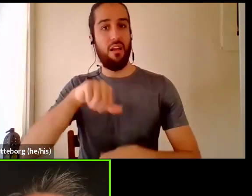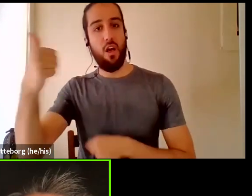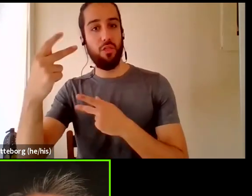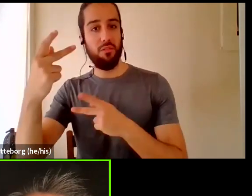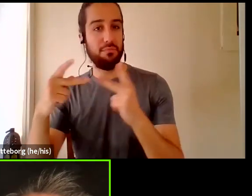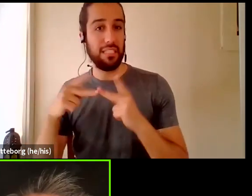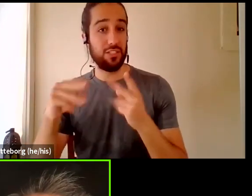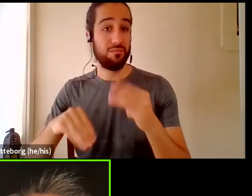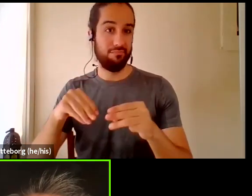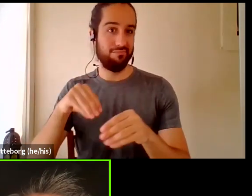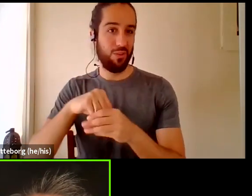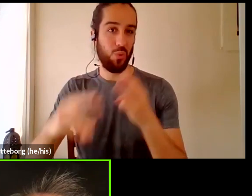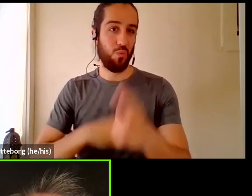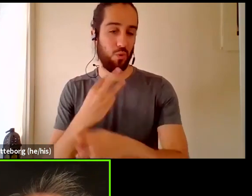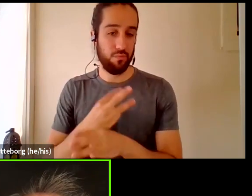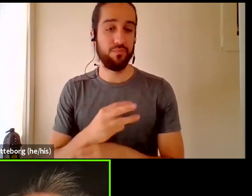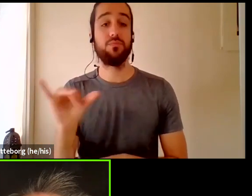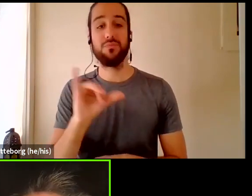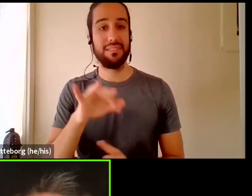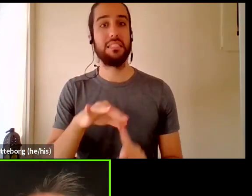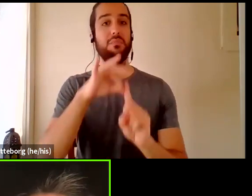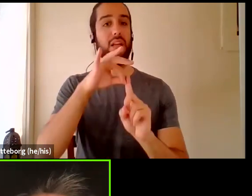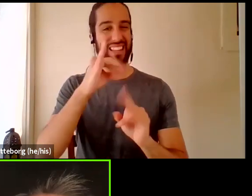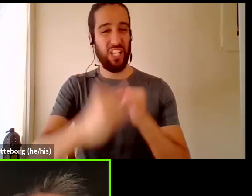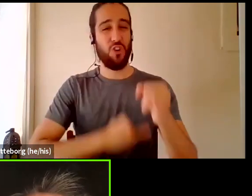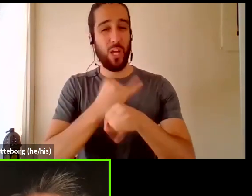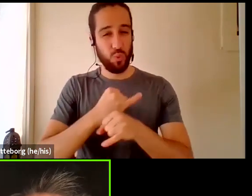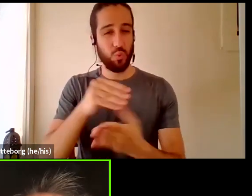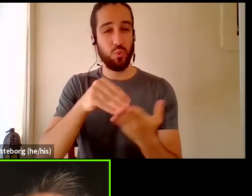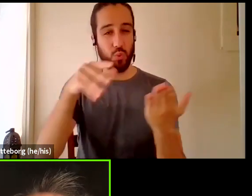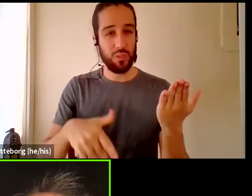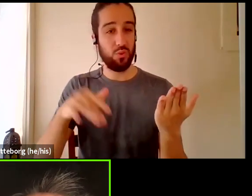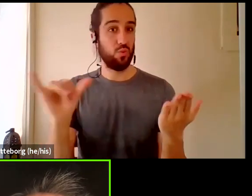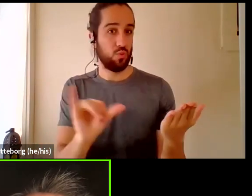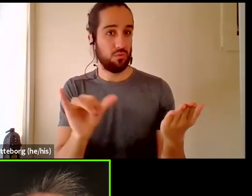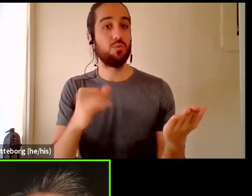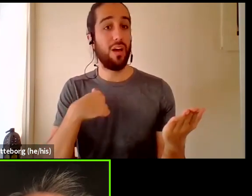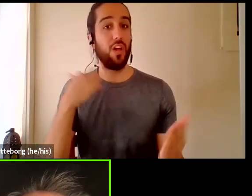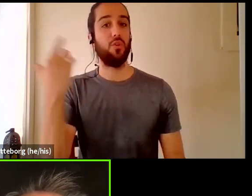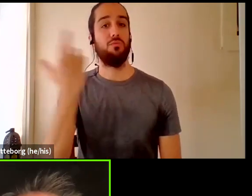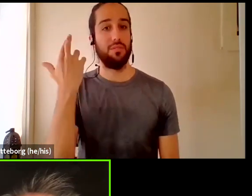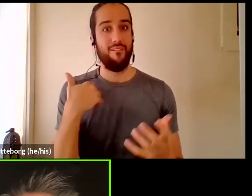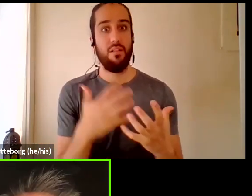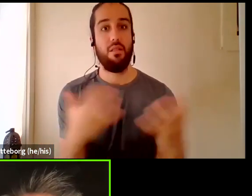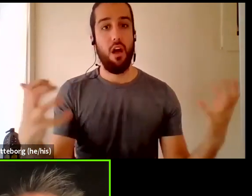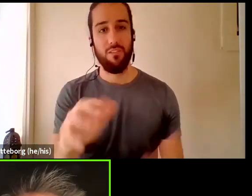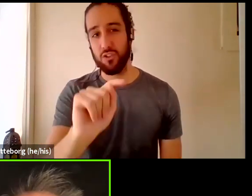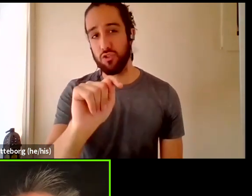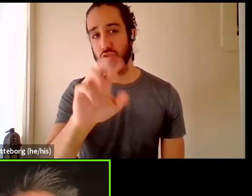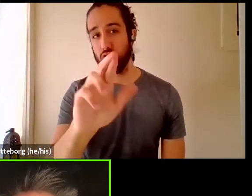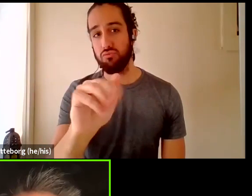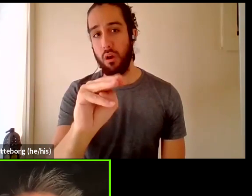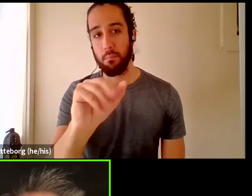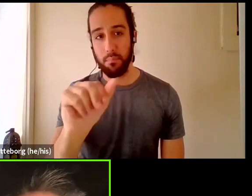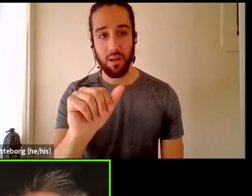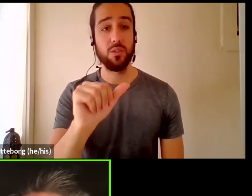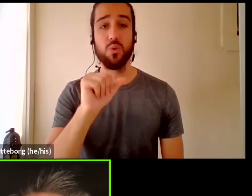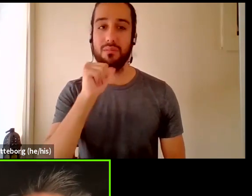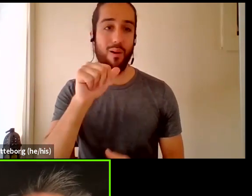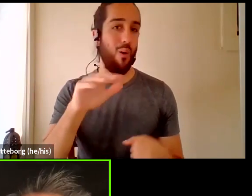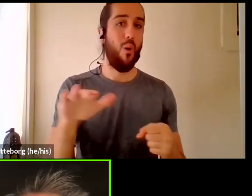international students, right? And so I'm realizing that there is a lot of trauma. So not all my students, as you were